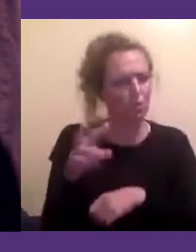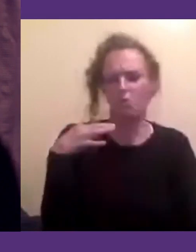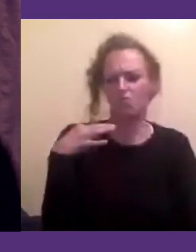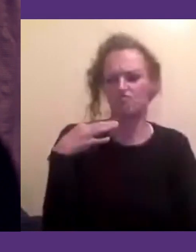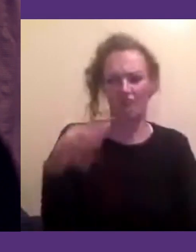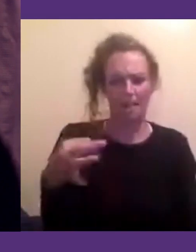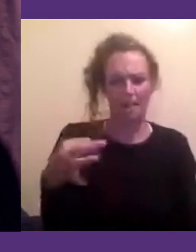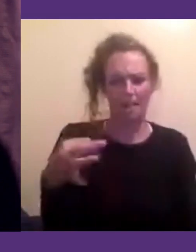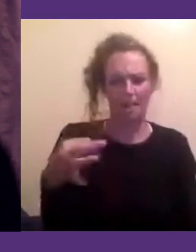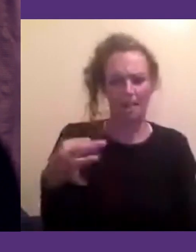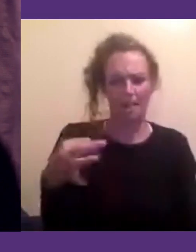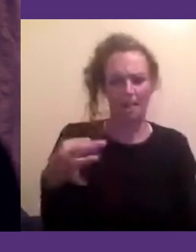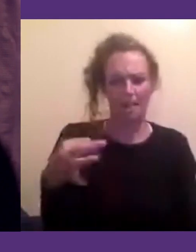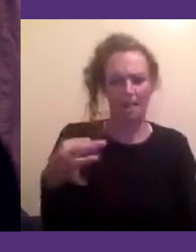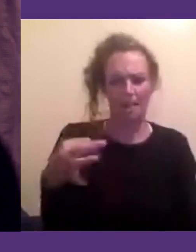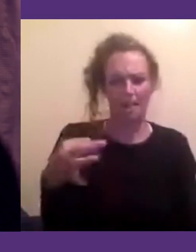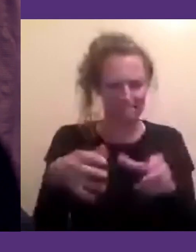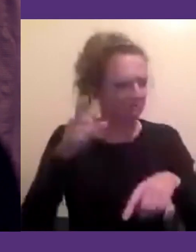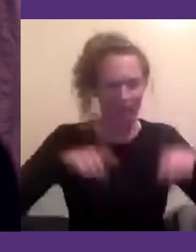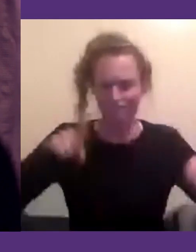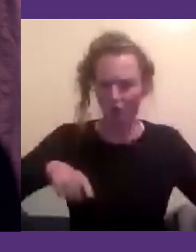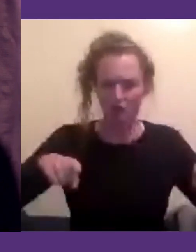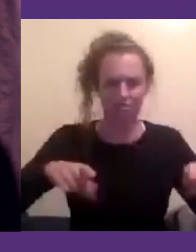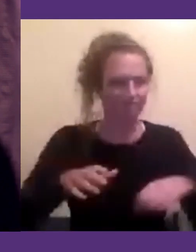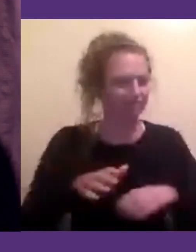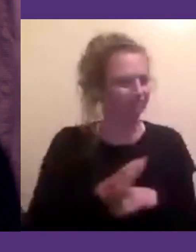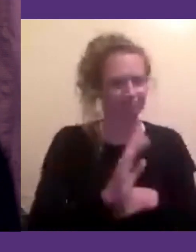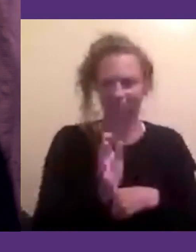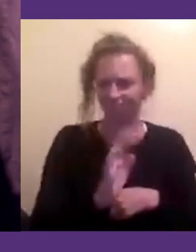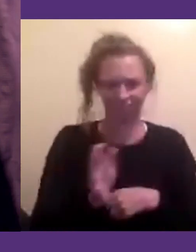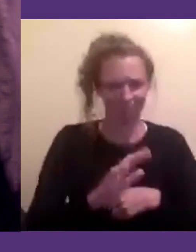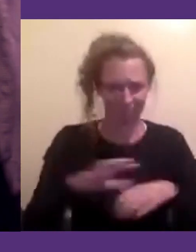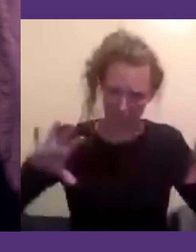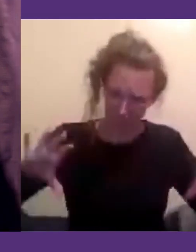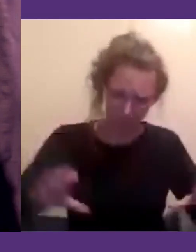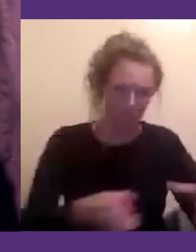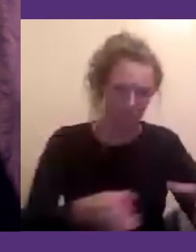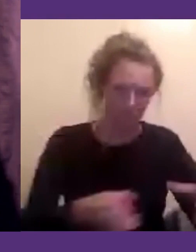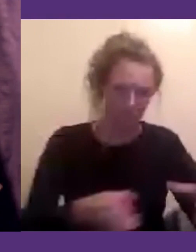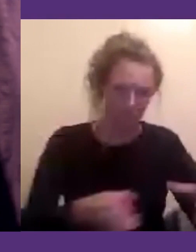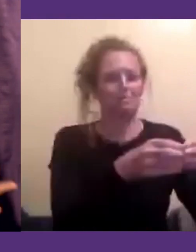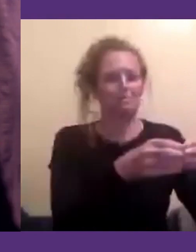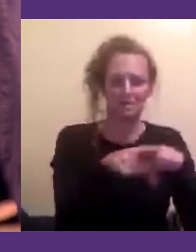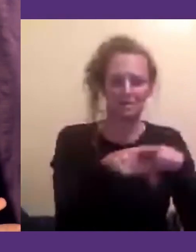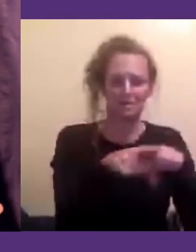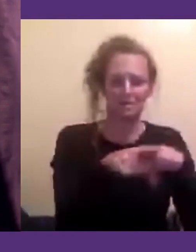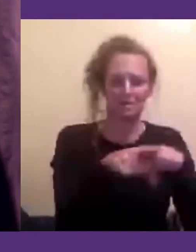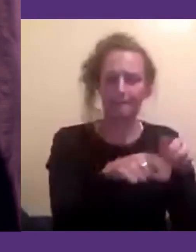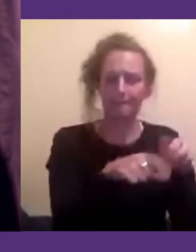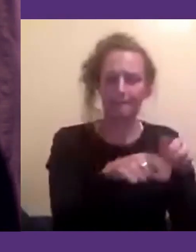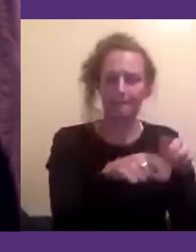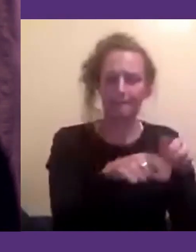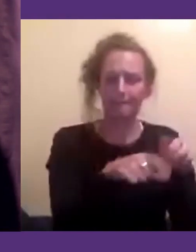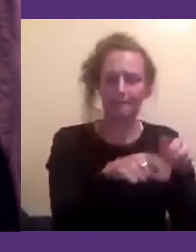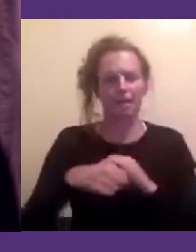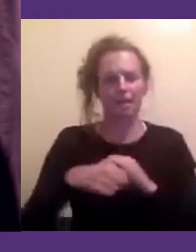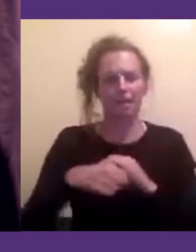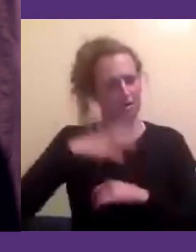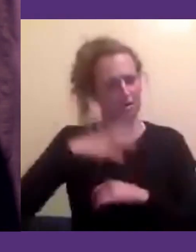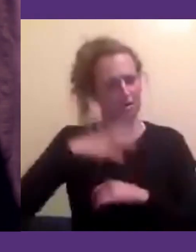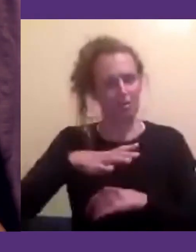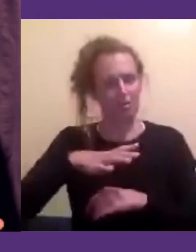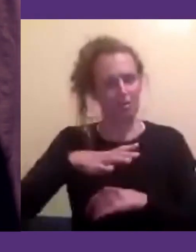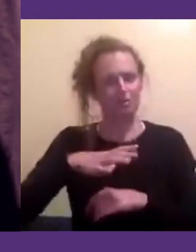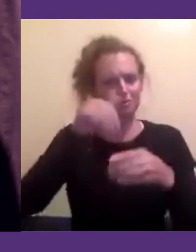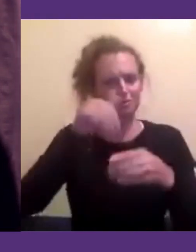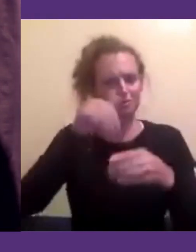thought, okay, I want to be part of the change that I want to create in society.